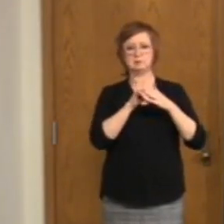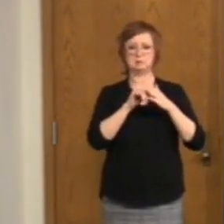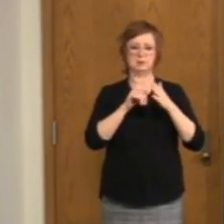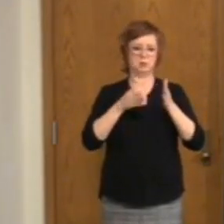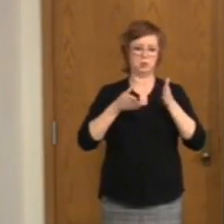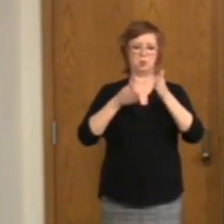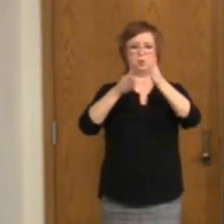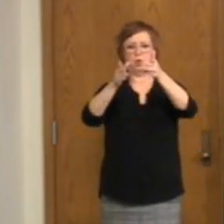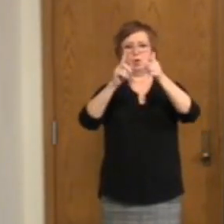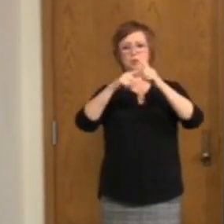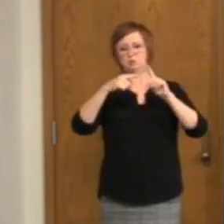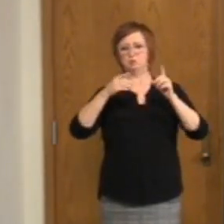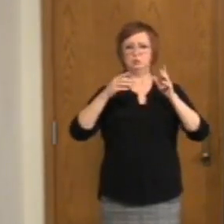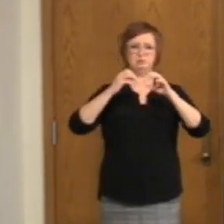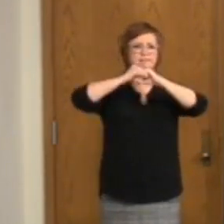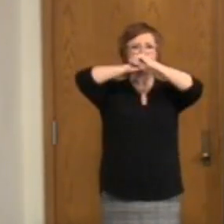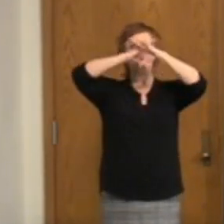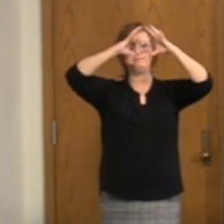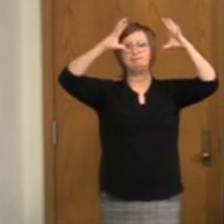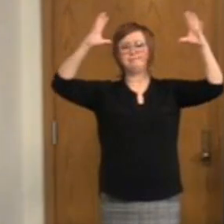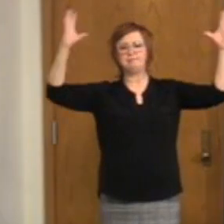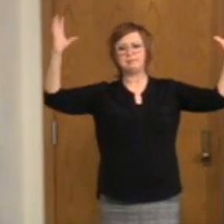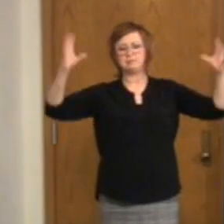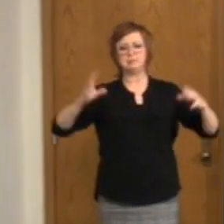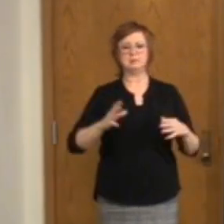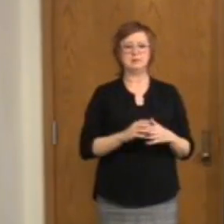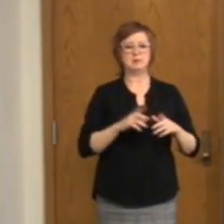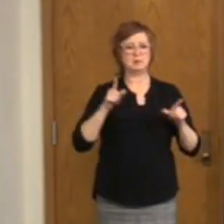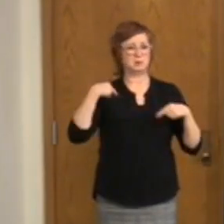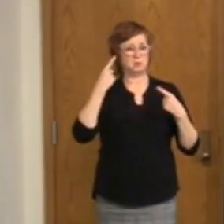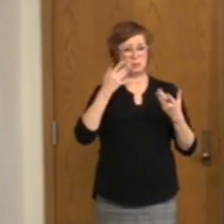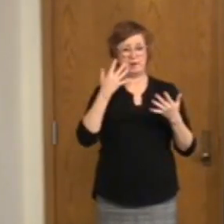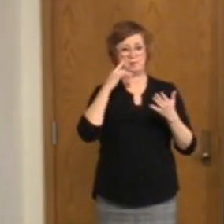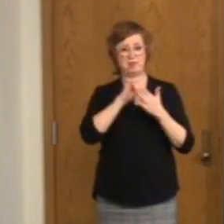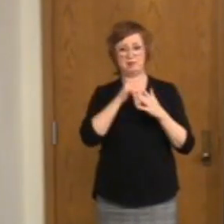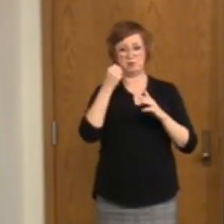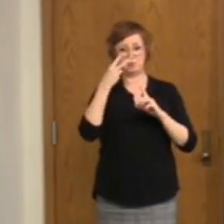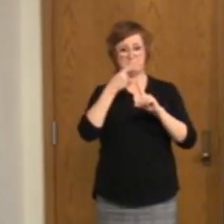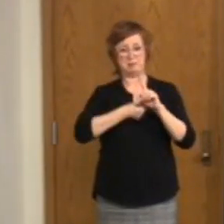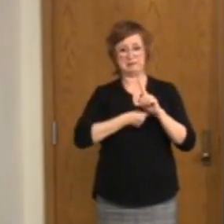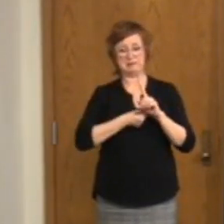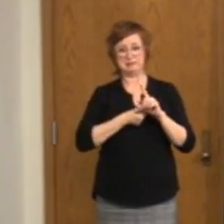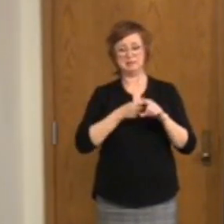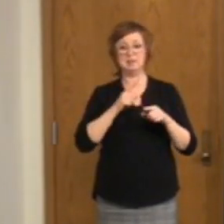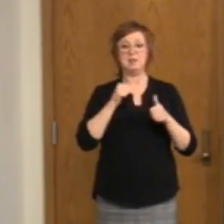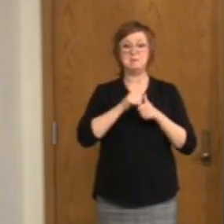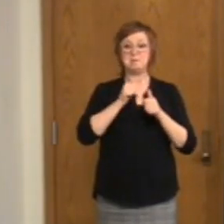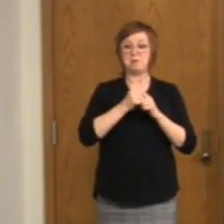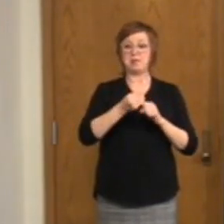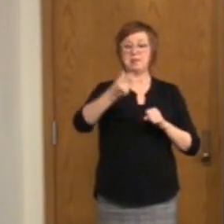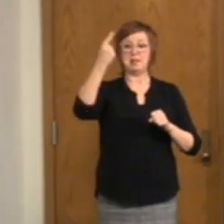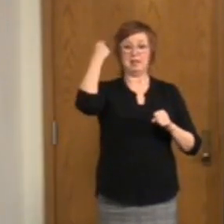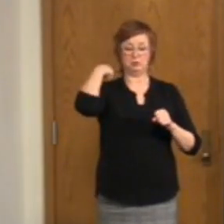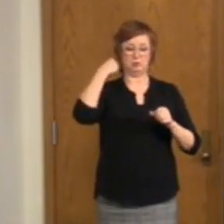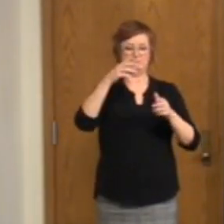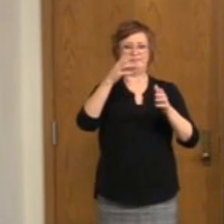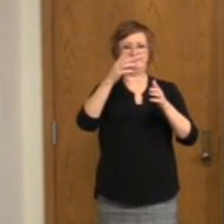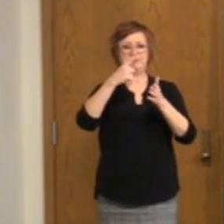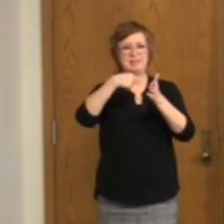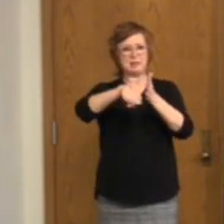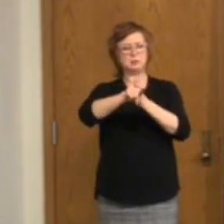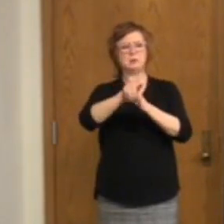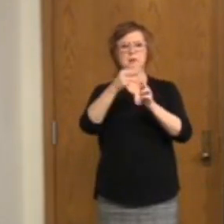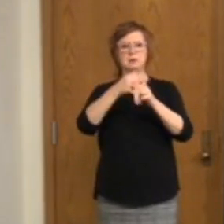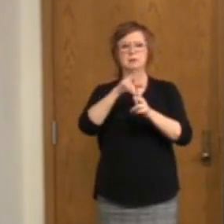12 months now. Next week is the SARM Convention. The SARM Convention last year was the last large public event that I attended. We have